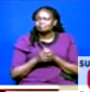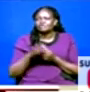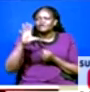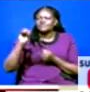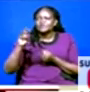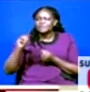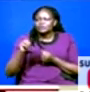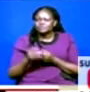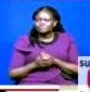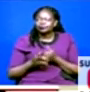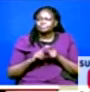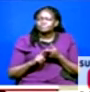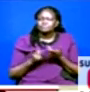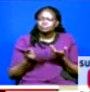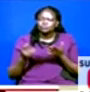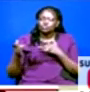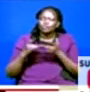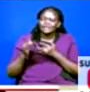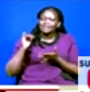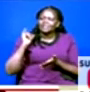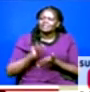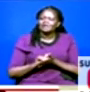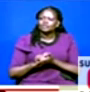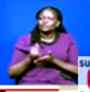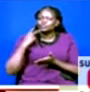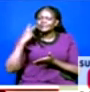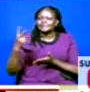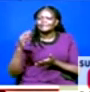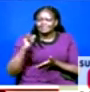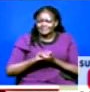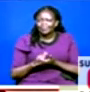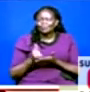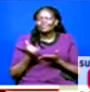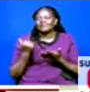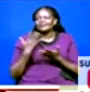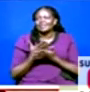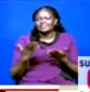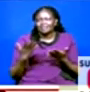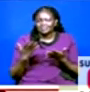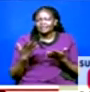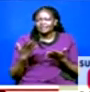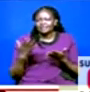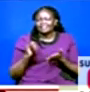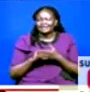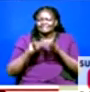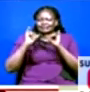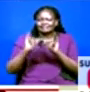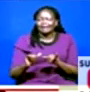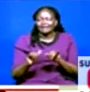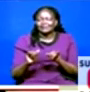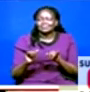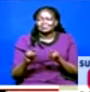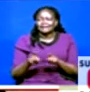million. Now, looking back, you will appreciate that there are facilities that are constant, and there